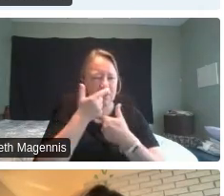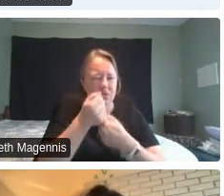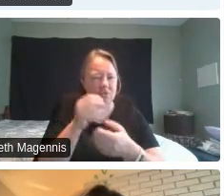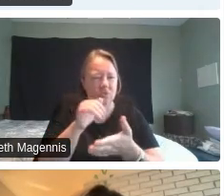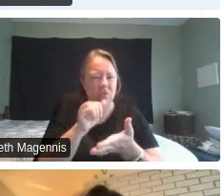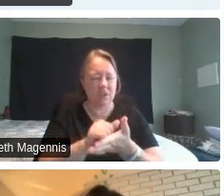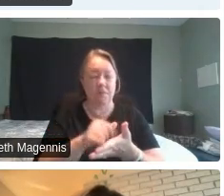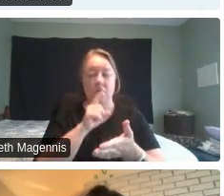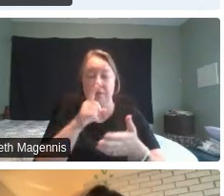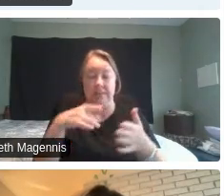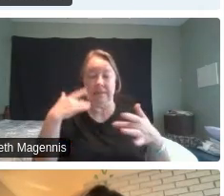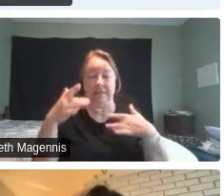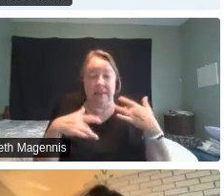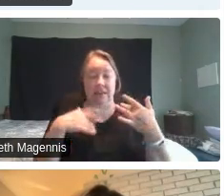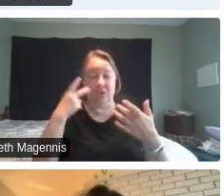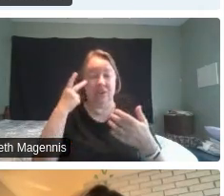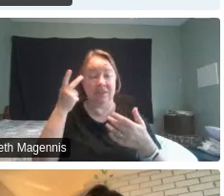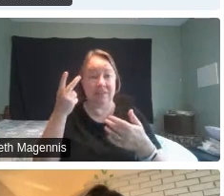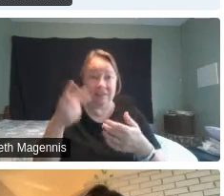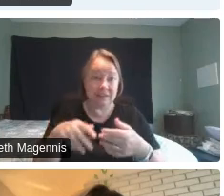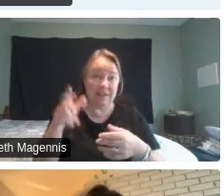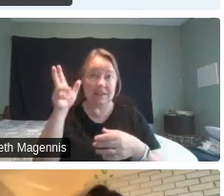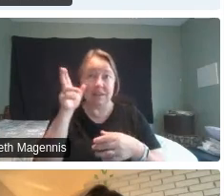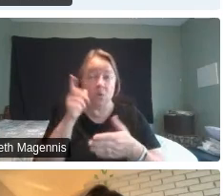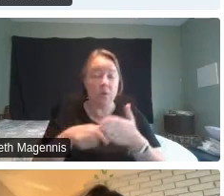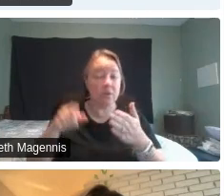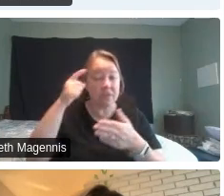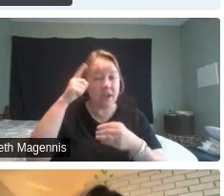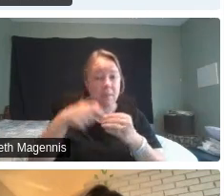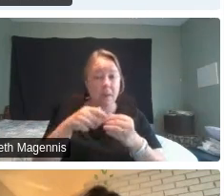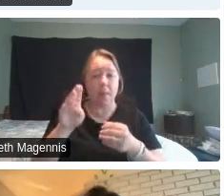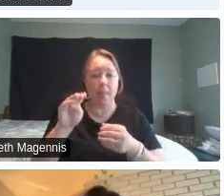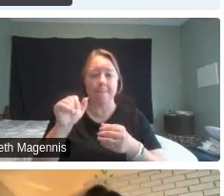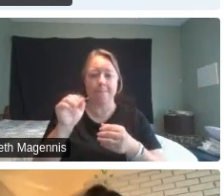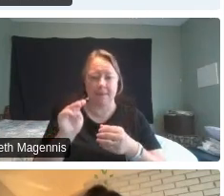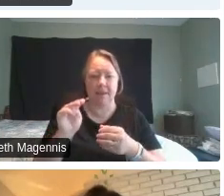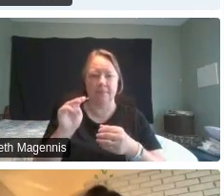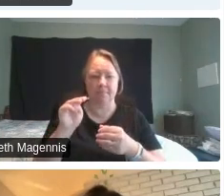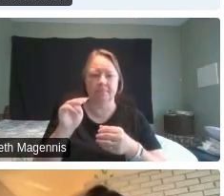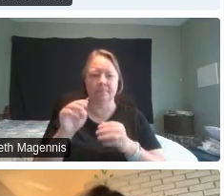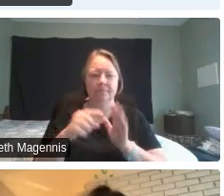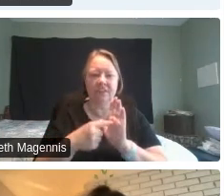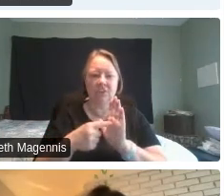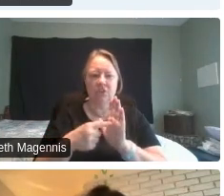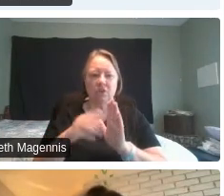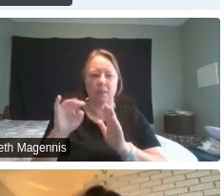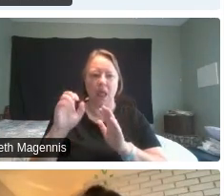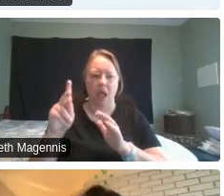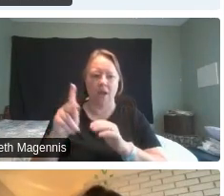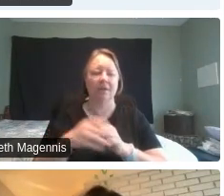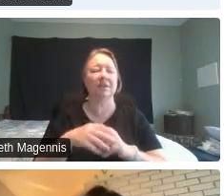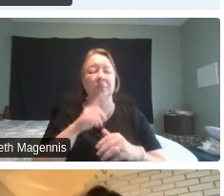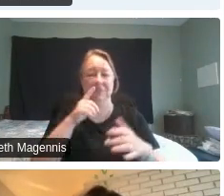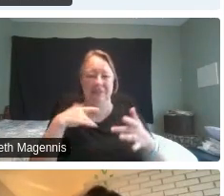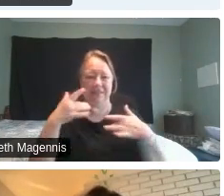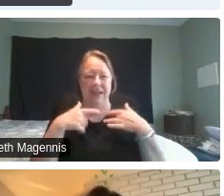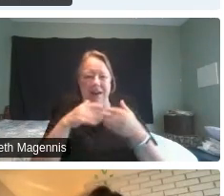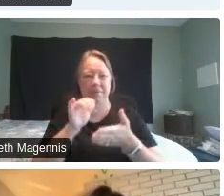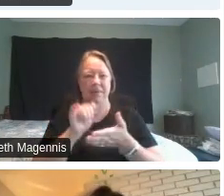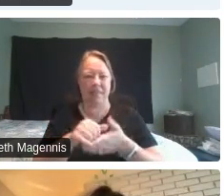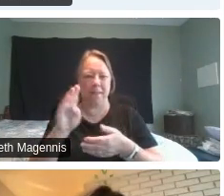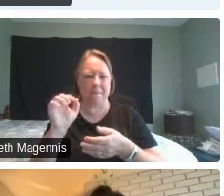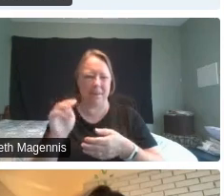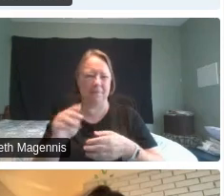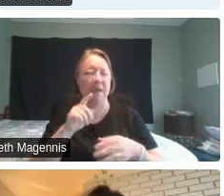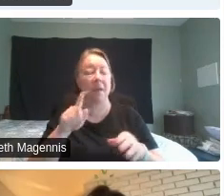we're really excited to hear what you all think about the Beam block for sure. Cool. And I'll make sure to talk slower. I get really excited about Beam. I also get really excited